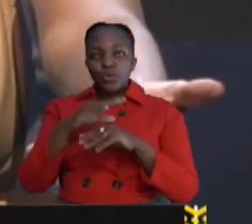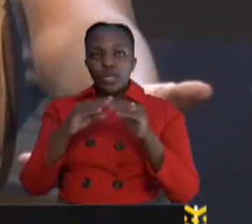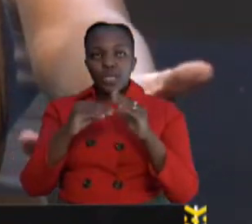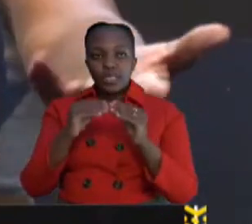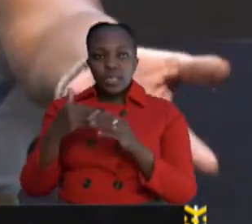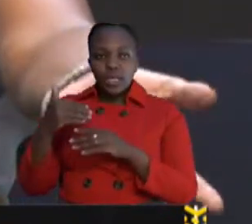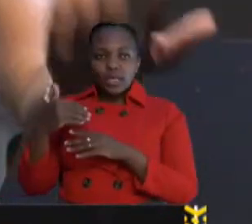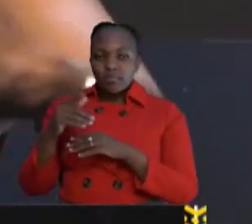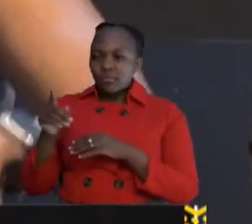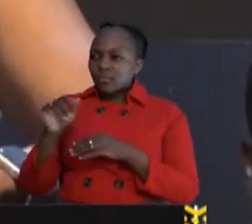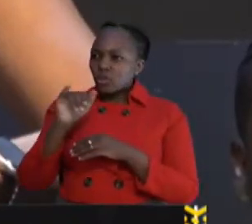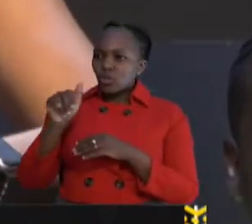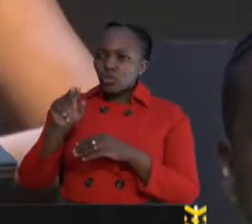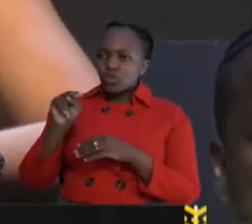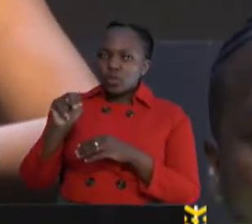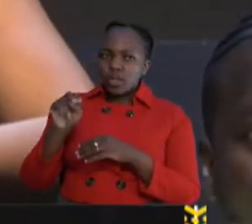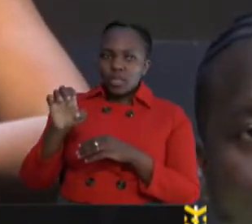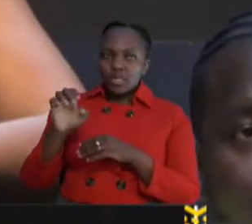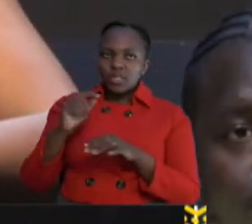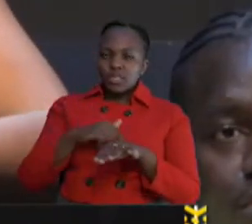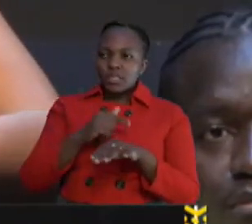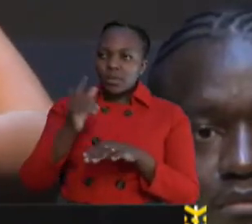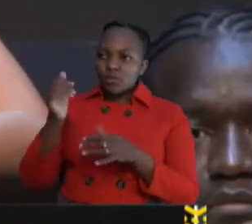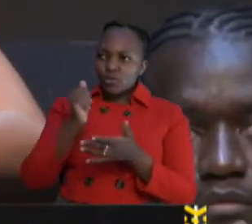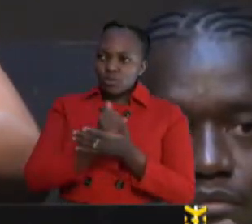followers were you when I onboarded?